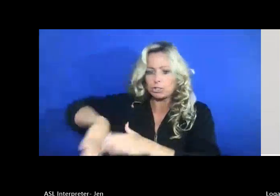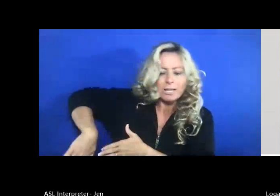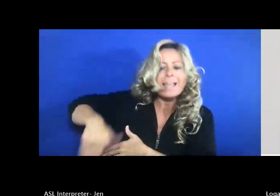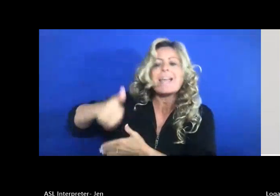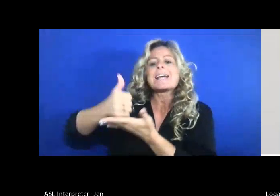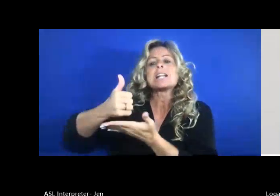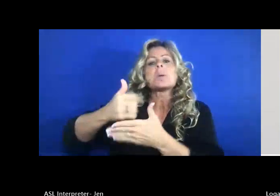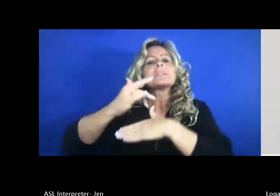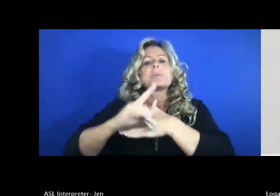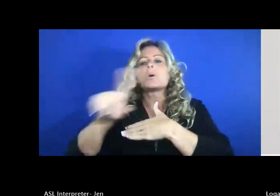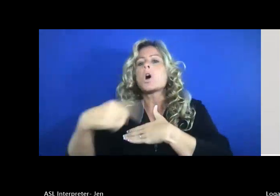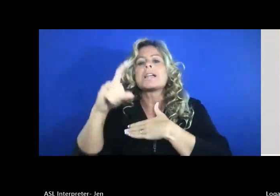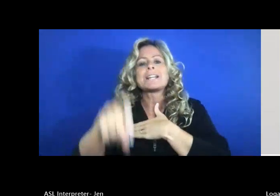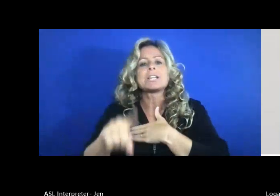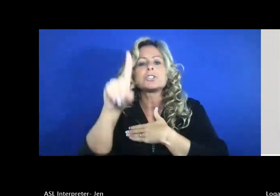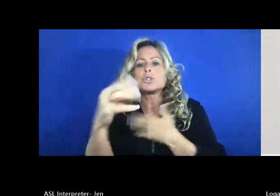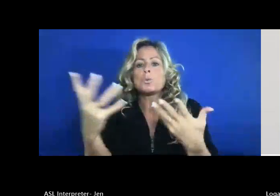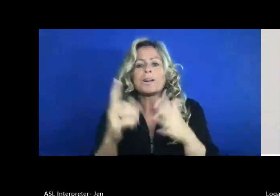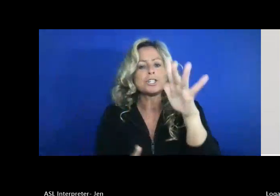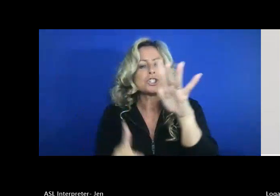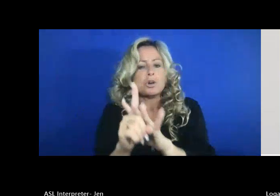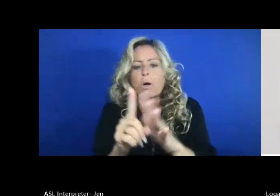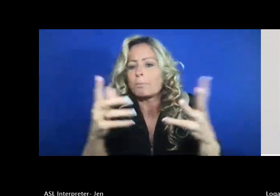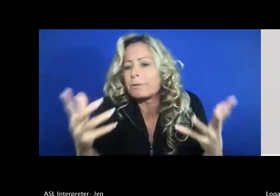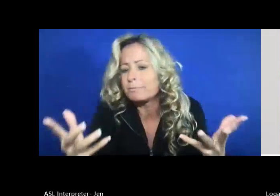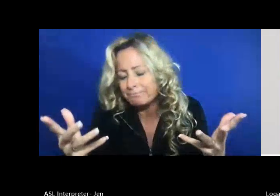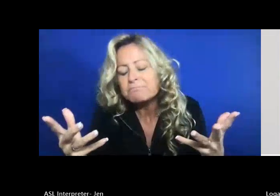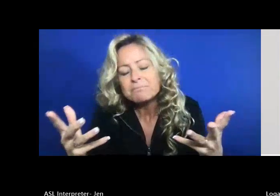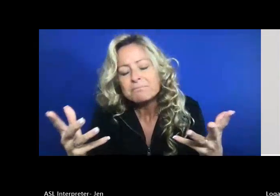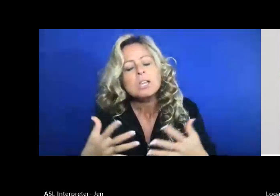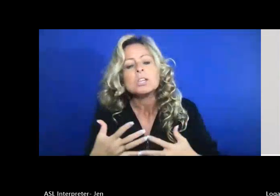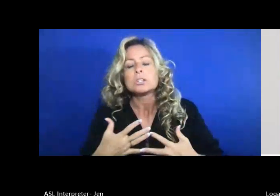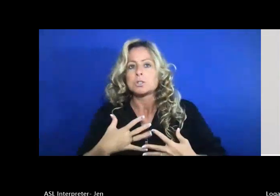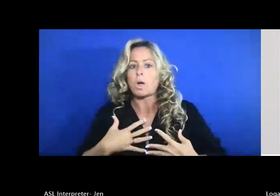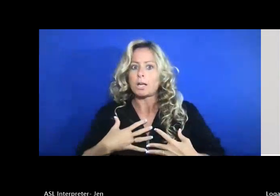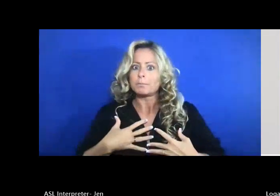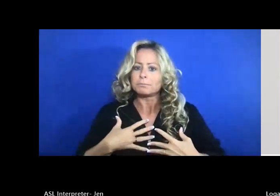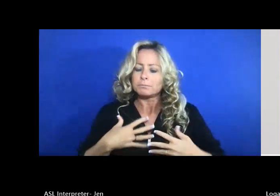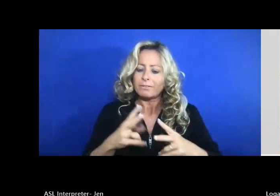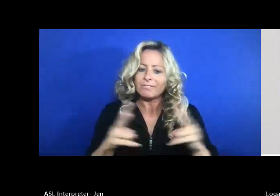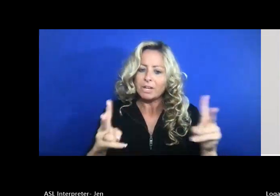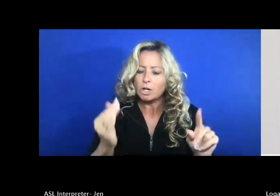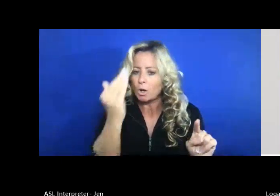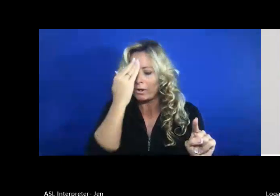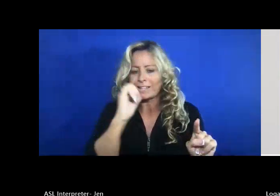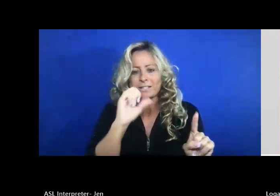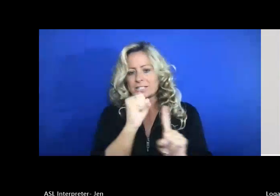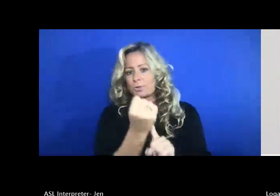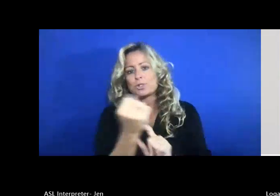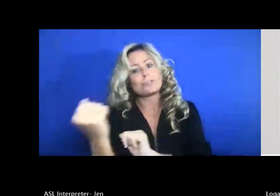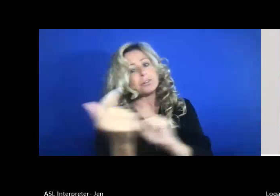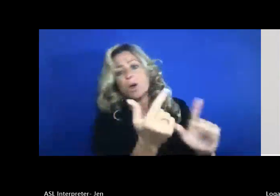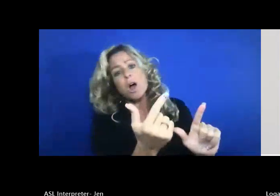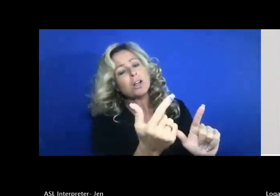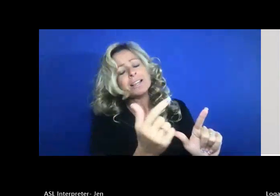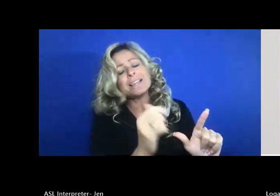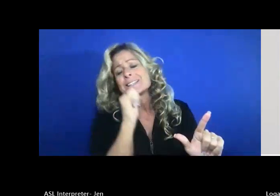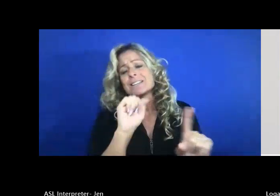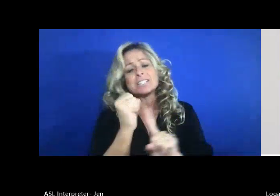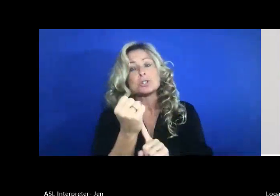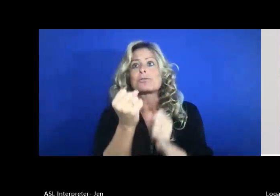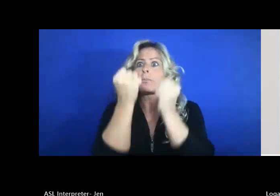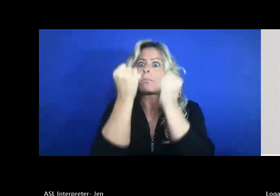all I had to do was show up. And so I am very aware that that's not the case for everyone, and it's not the case for a